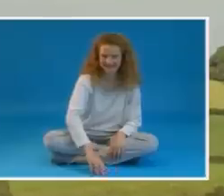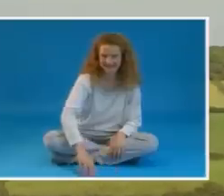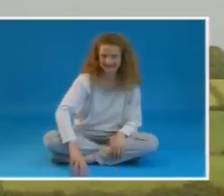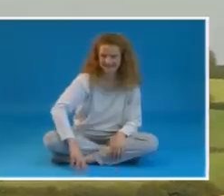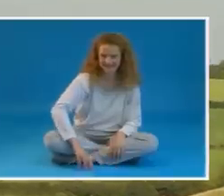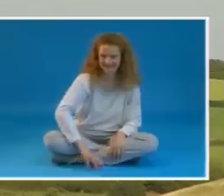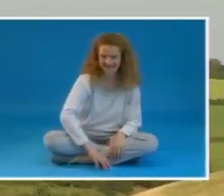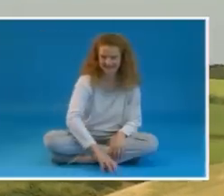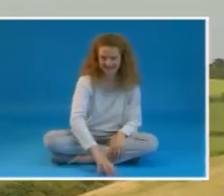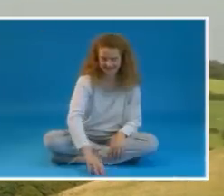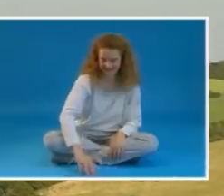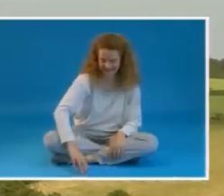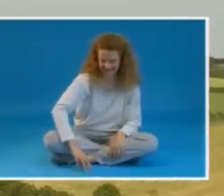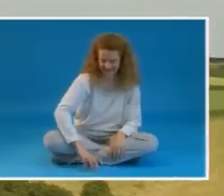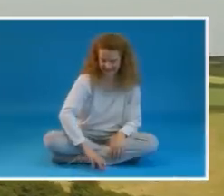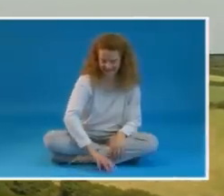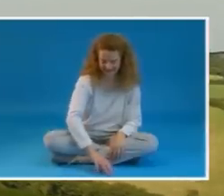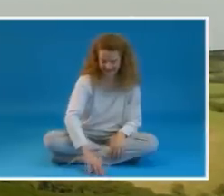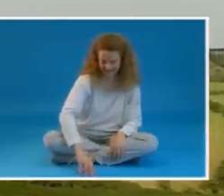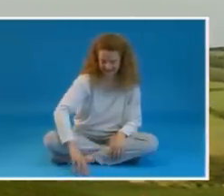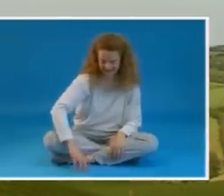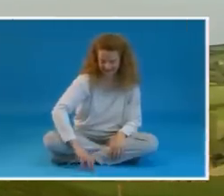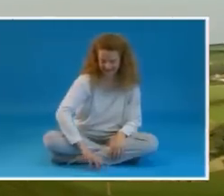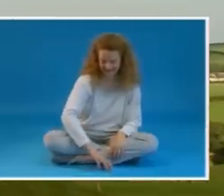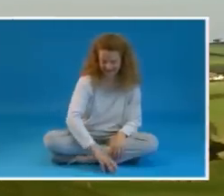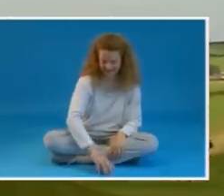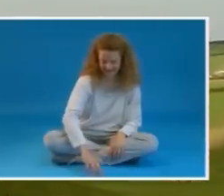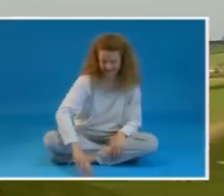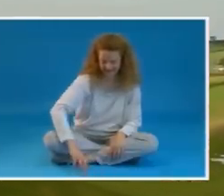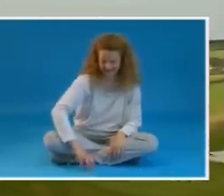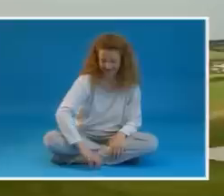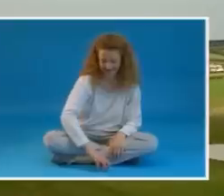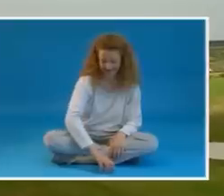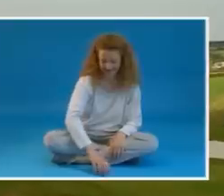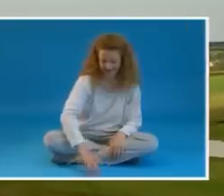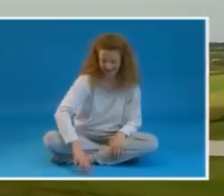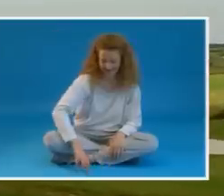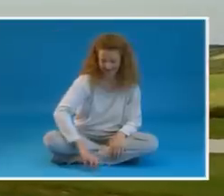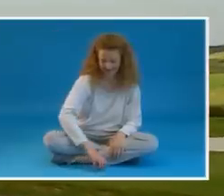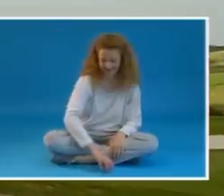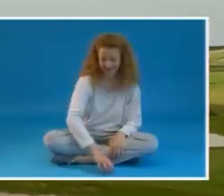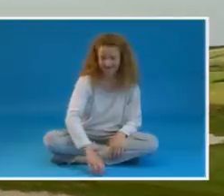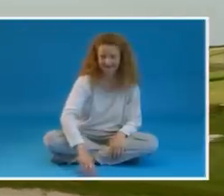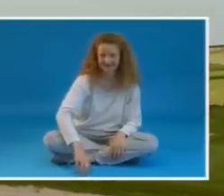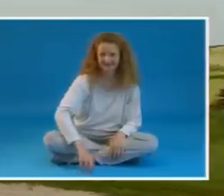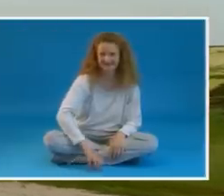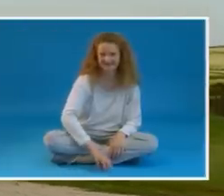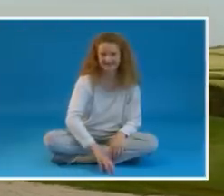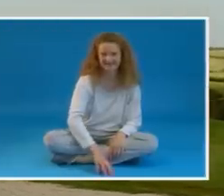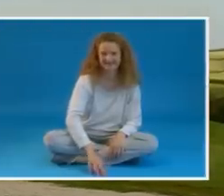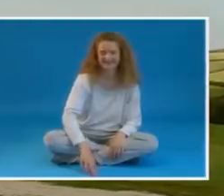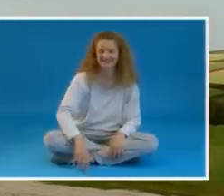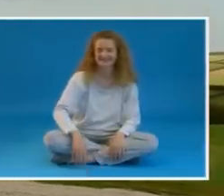floor, on the floor. There's a spider on the floor, tell me, are there any more? There's a spider on the floor, on the